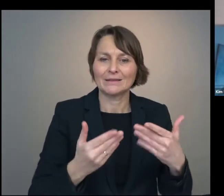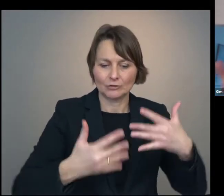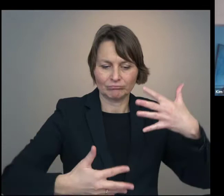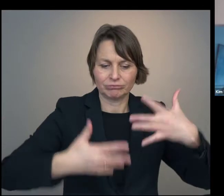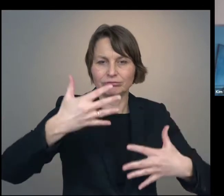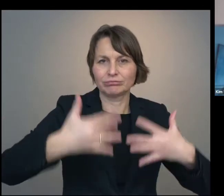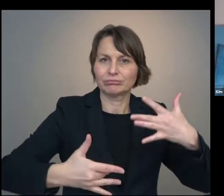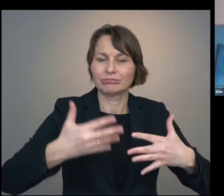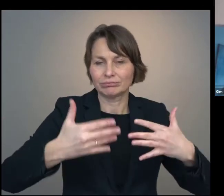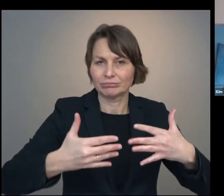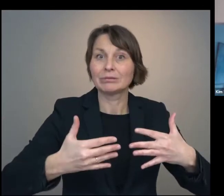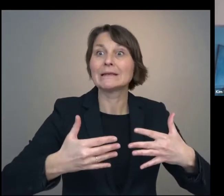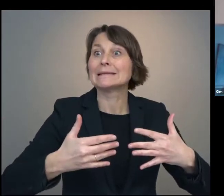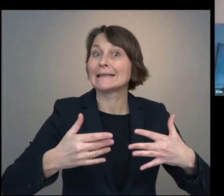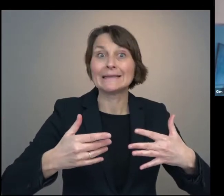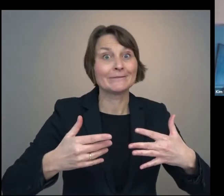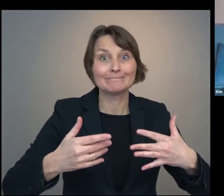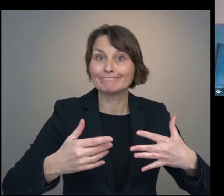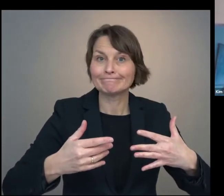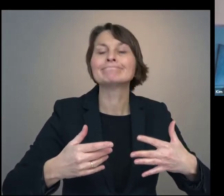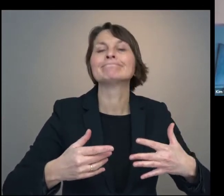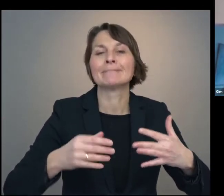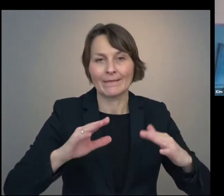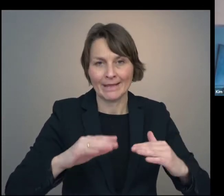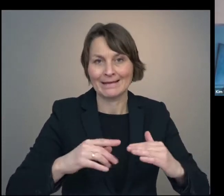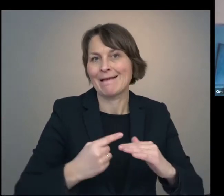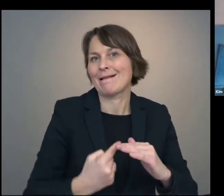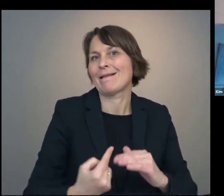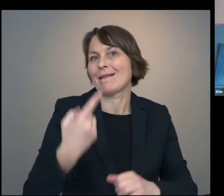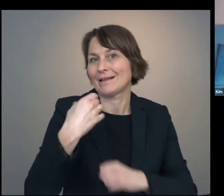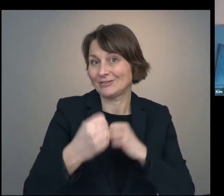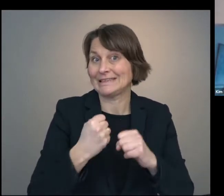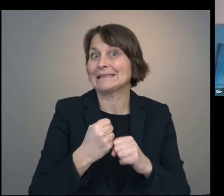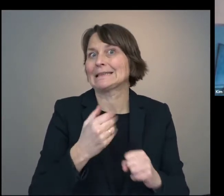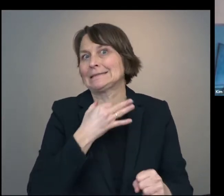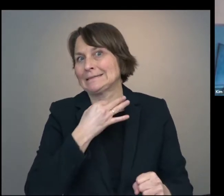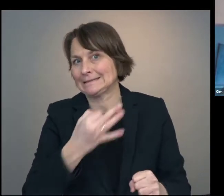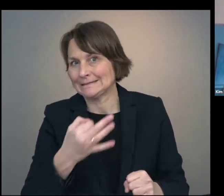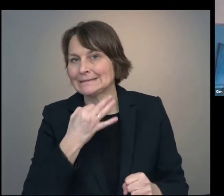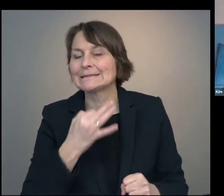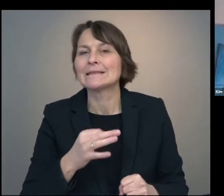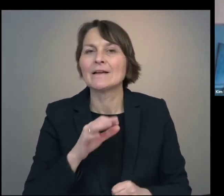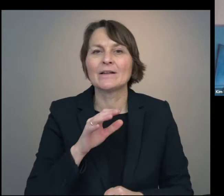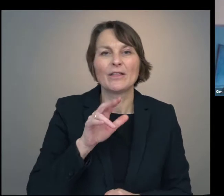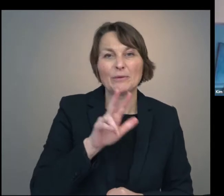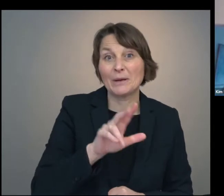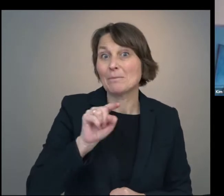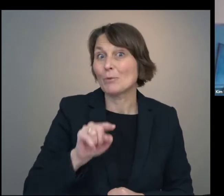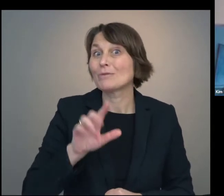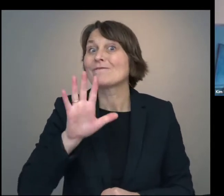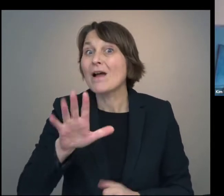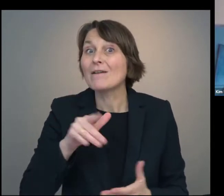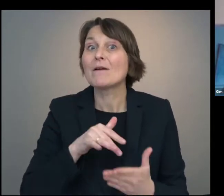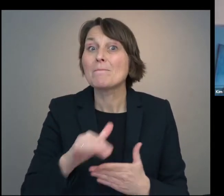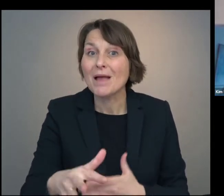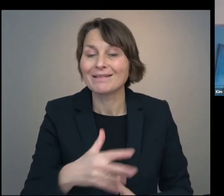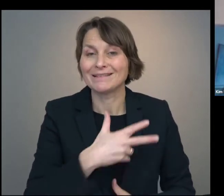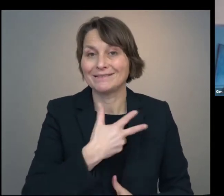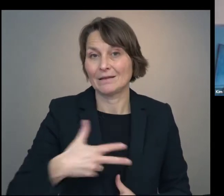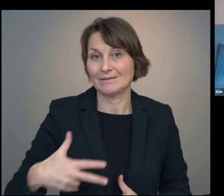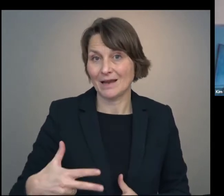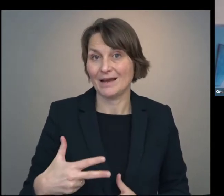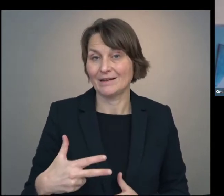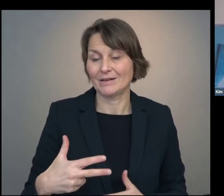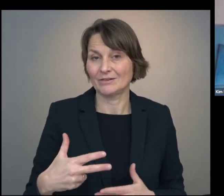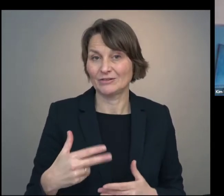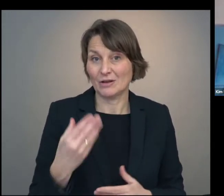out with a deficit last year of some 3.5 million Danish kroner. But it's very